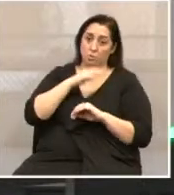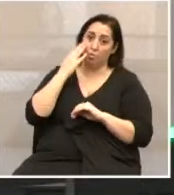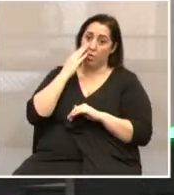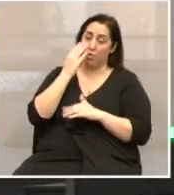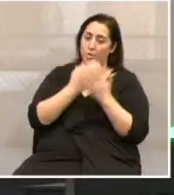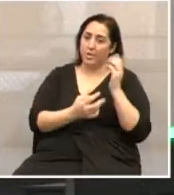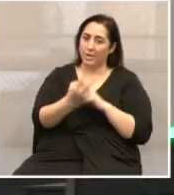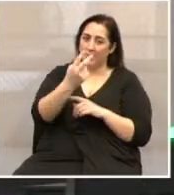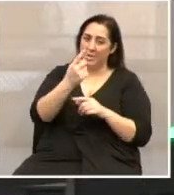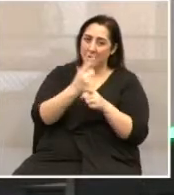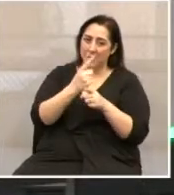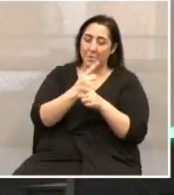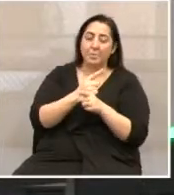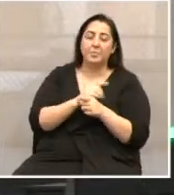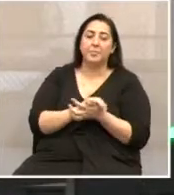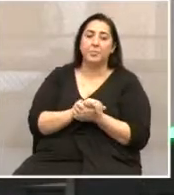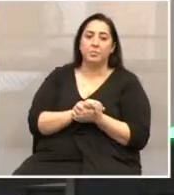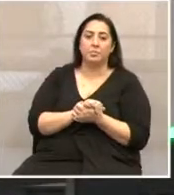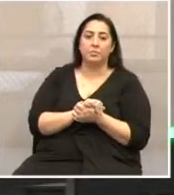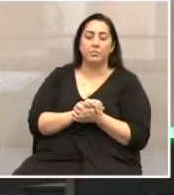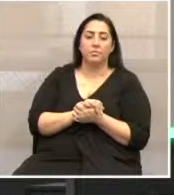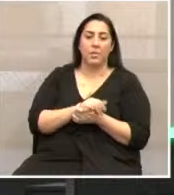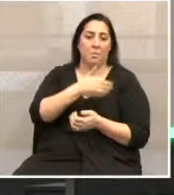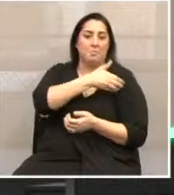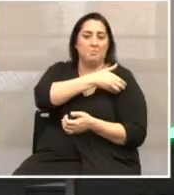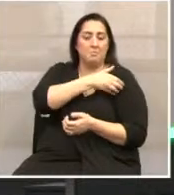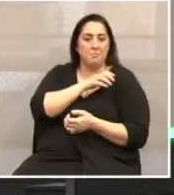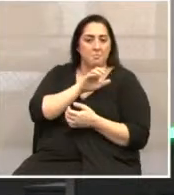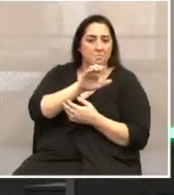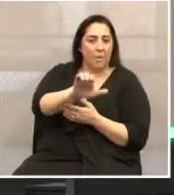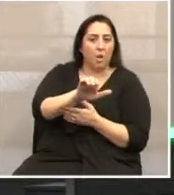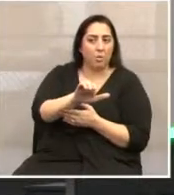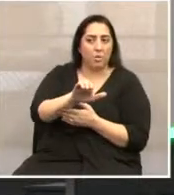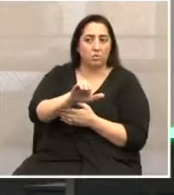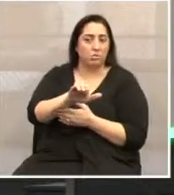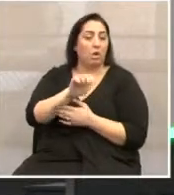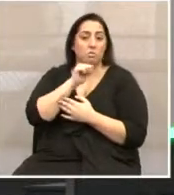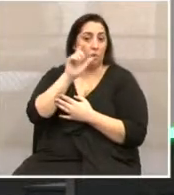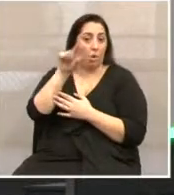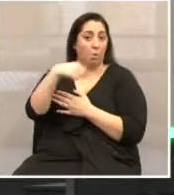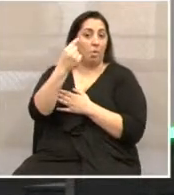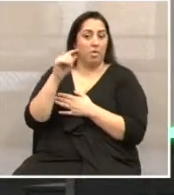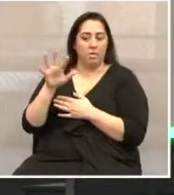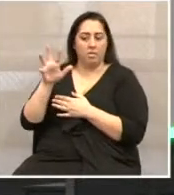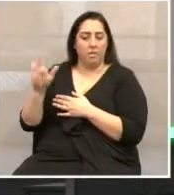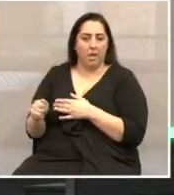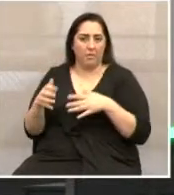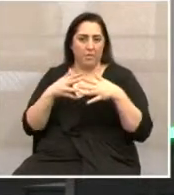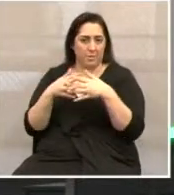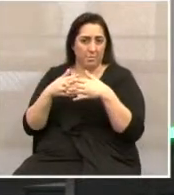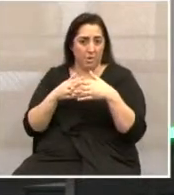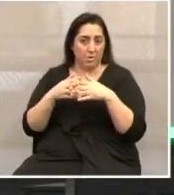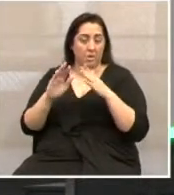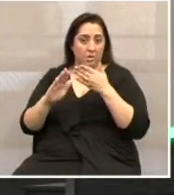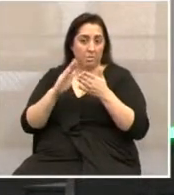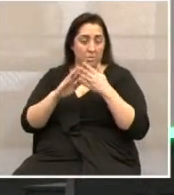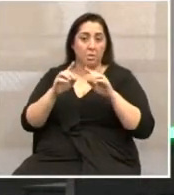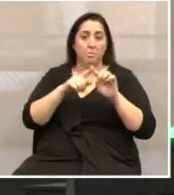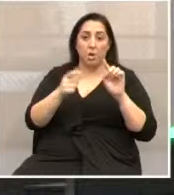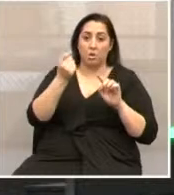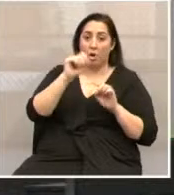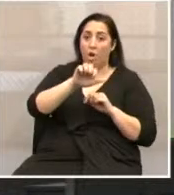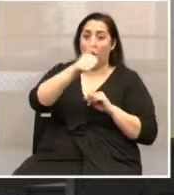2. It empowered not just African American communities, but minority communities all across the